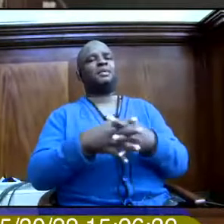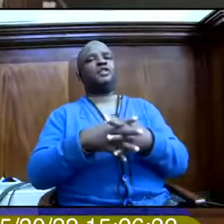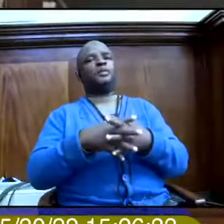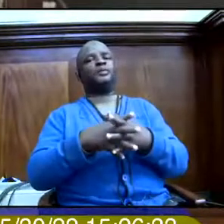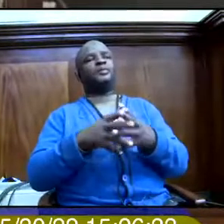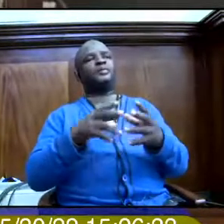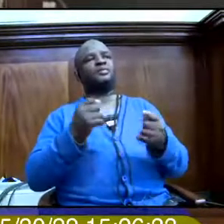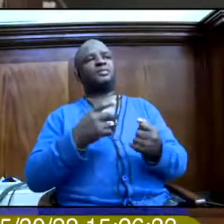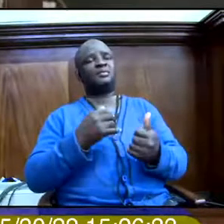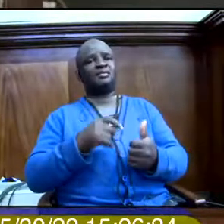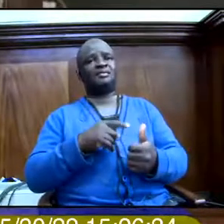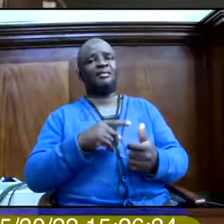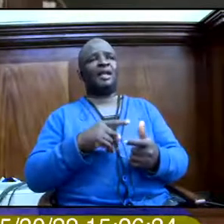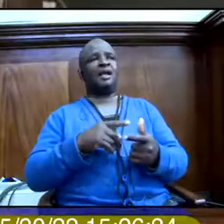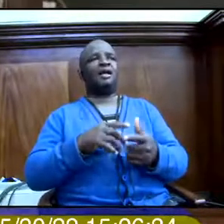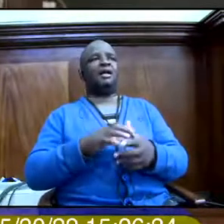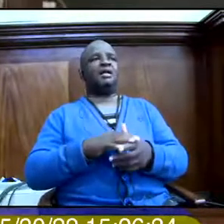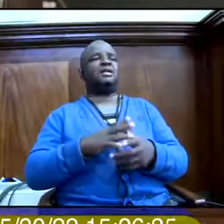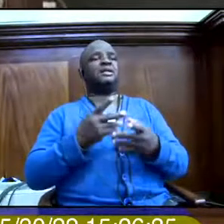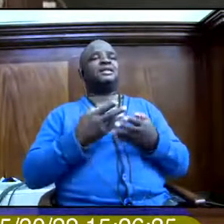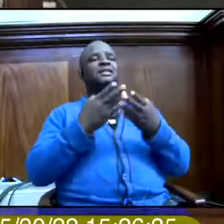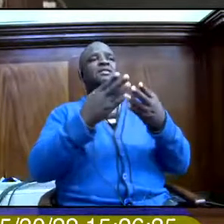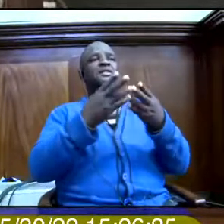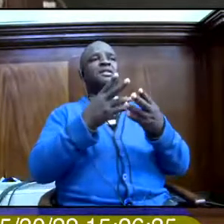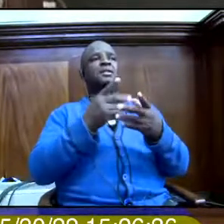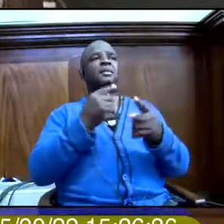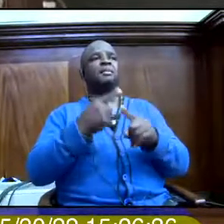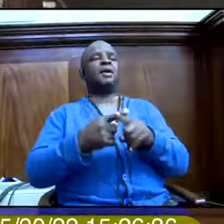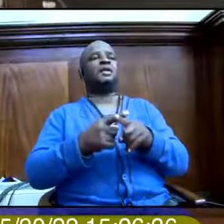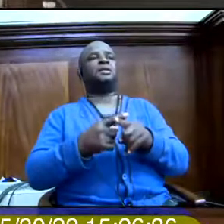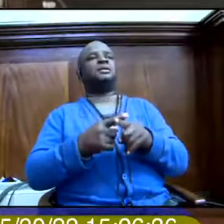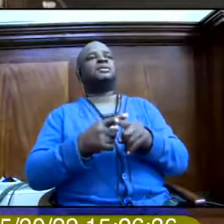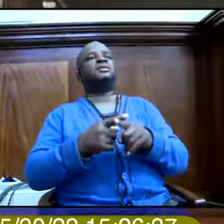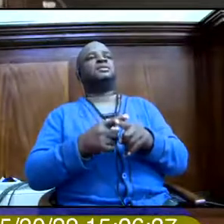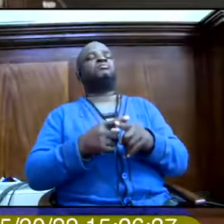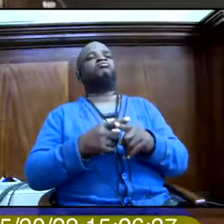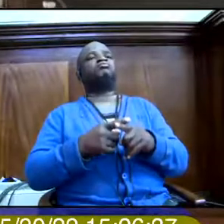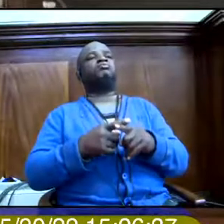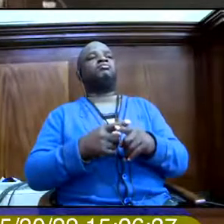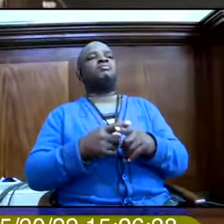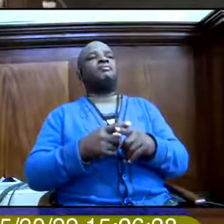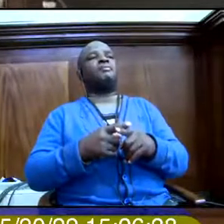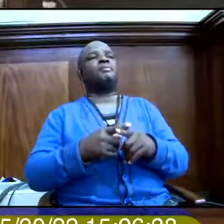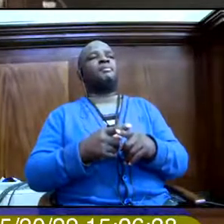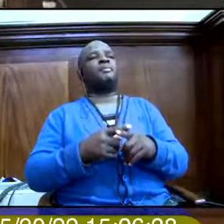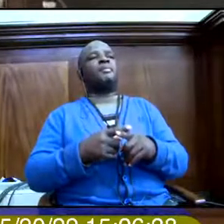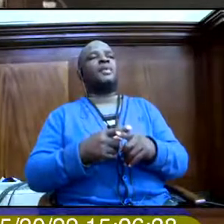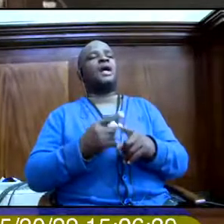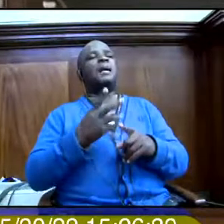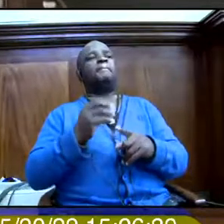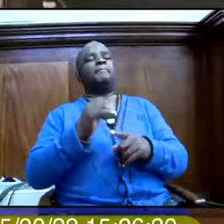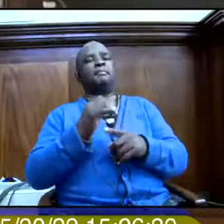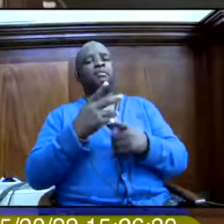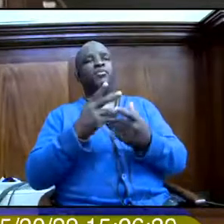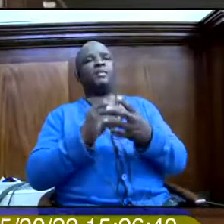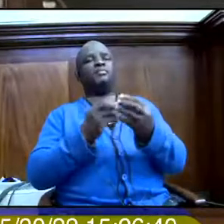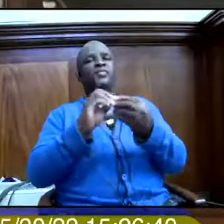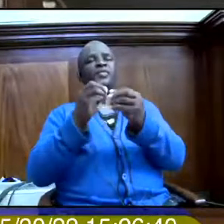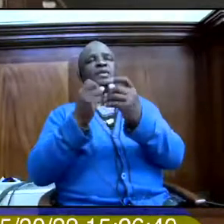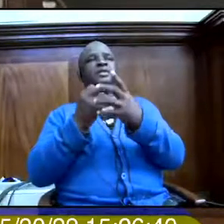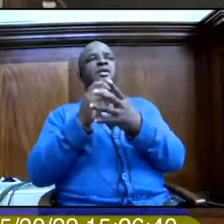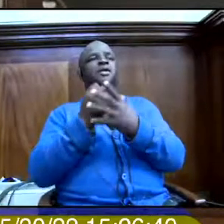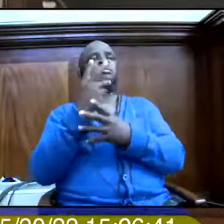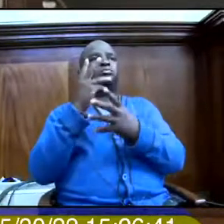exploit exploitative services and petty trade a with a ring manufacturing sector worth